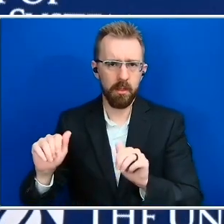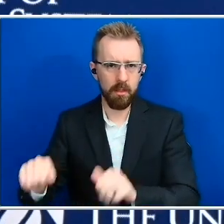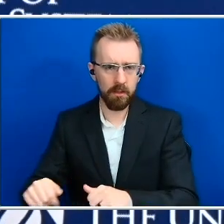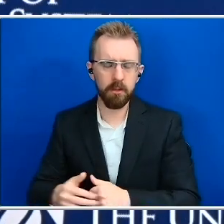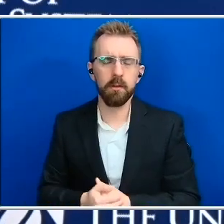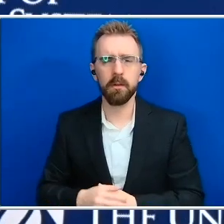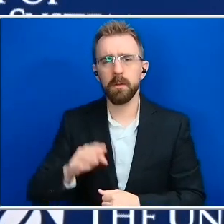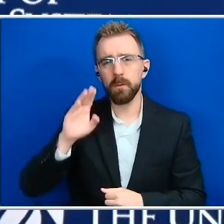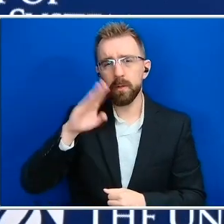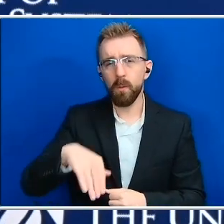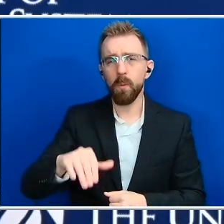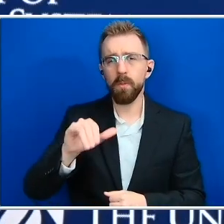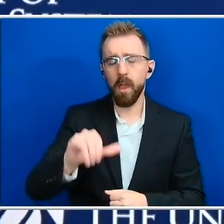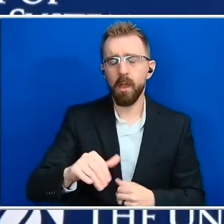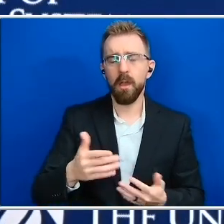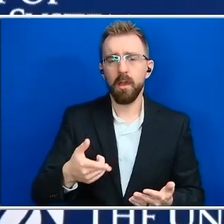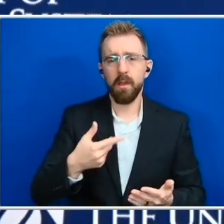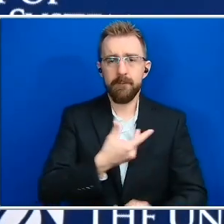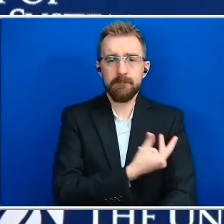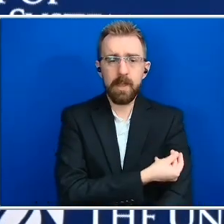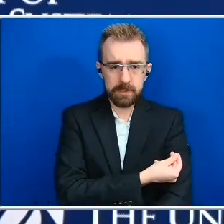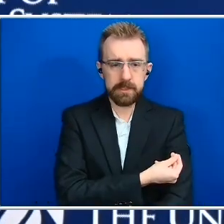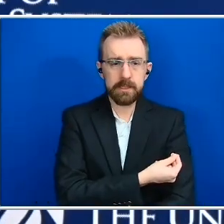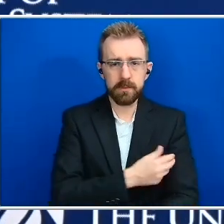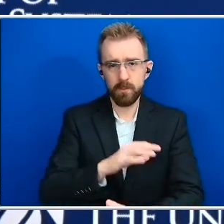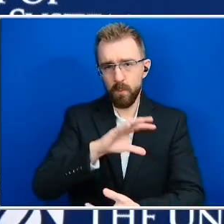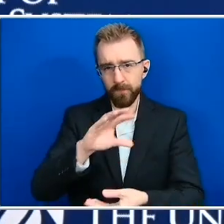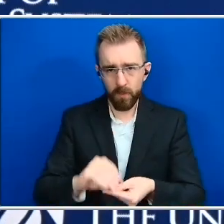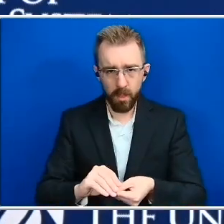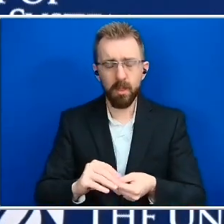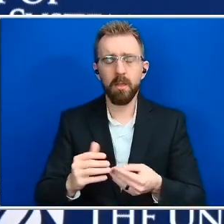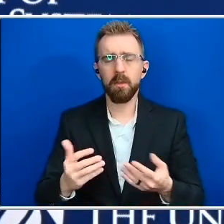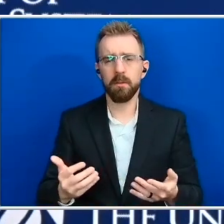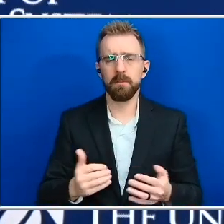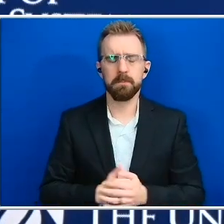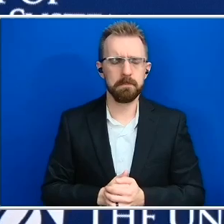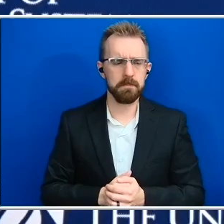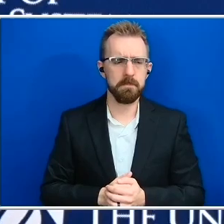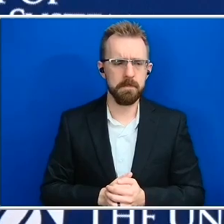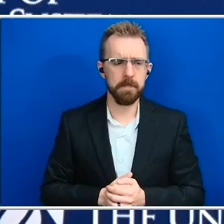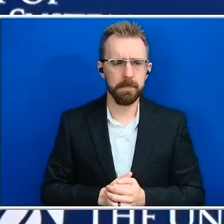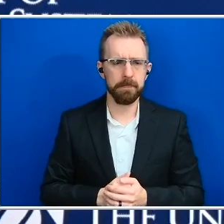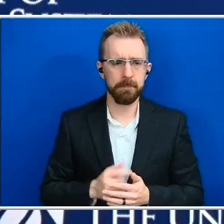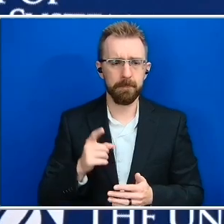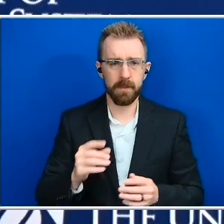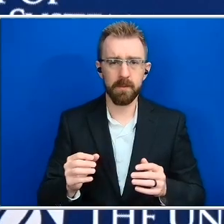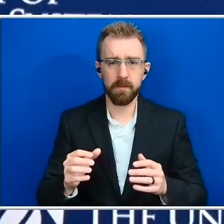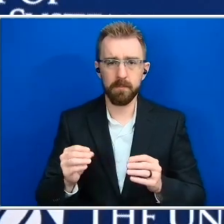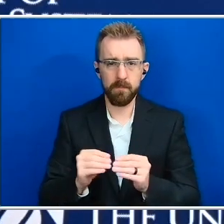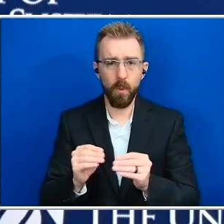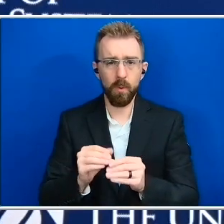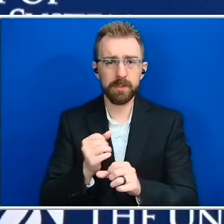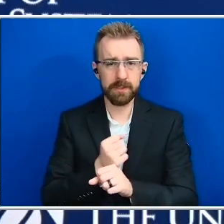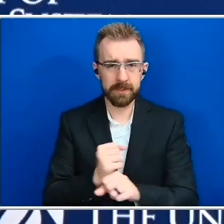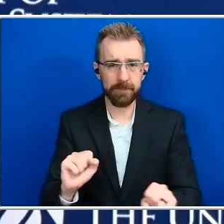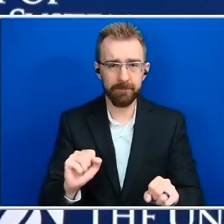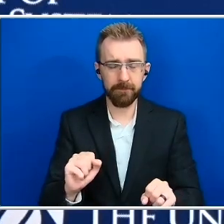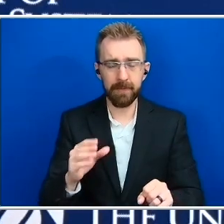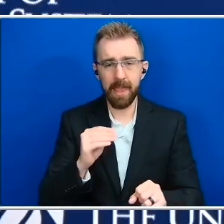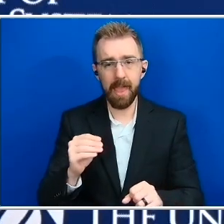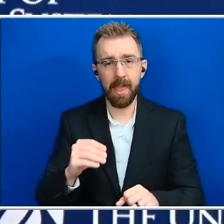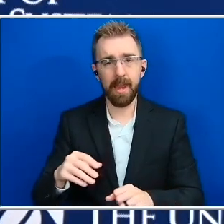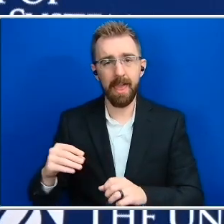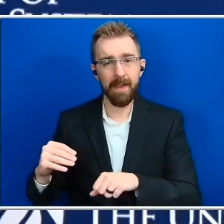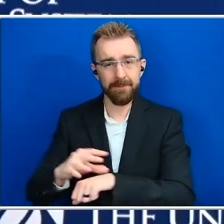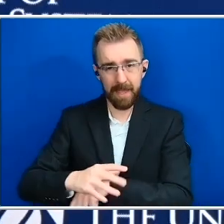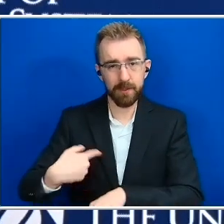these vaccines overall are much safer, and the side effects that we do get and have seen in people